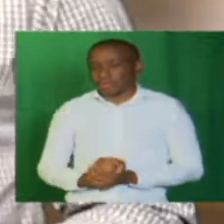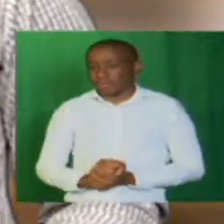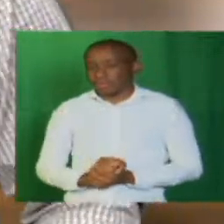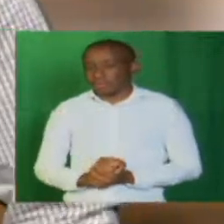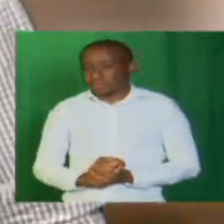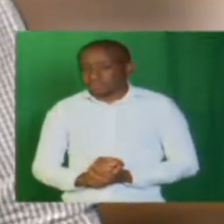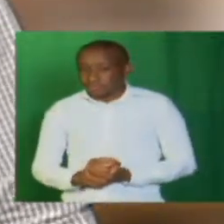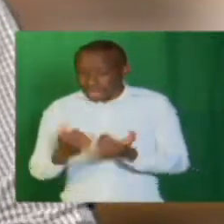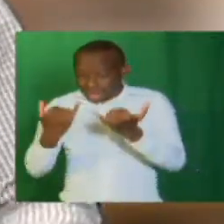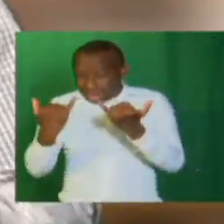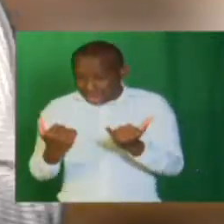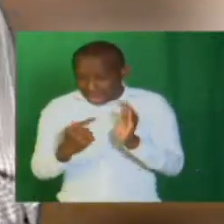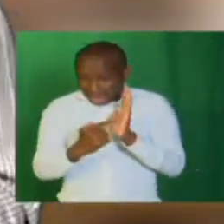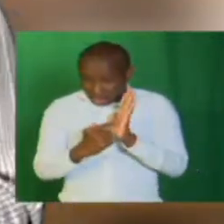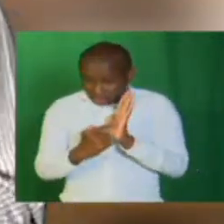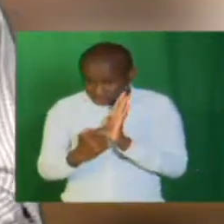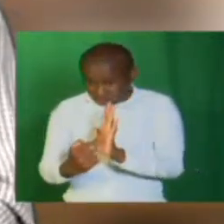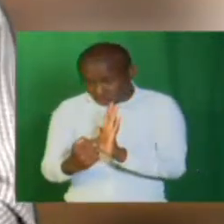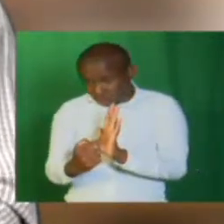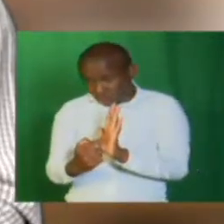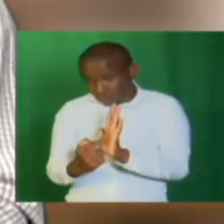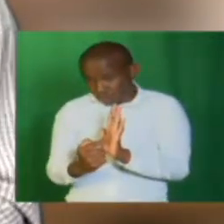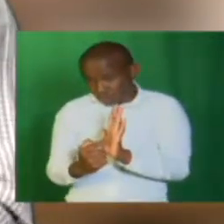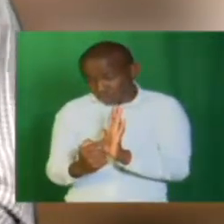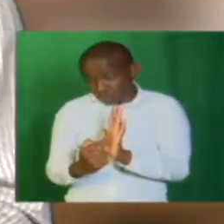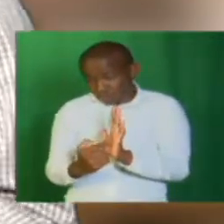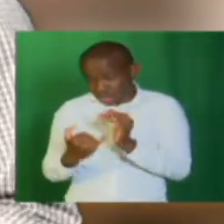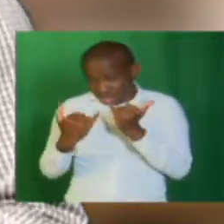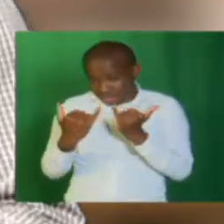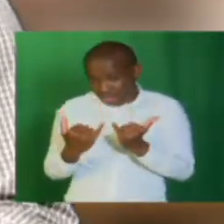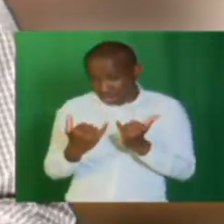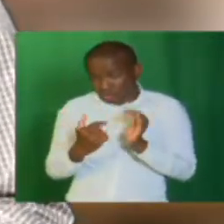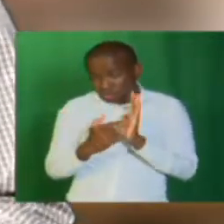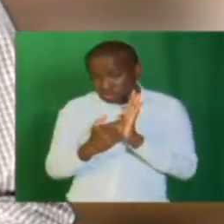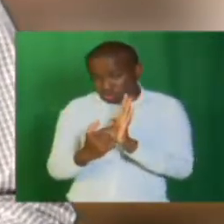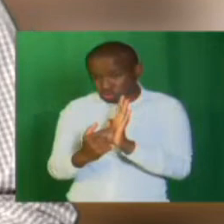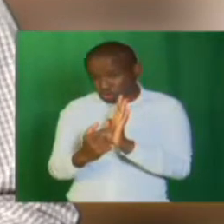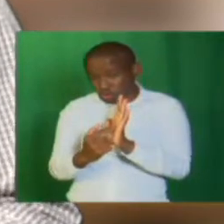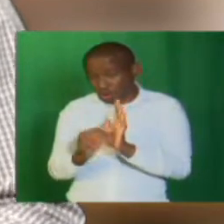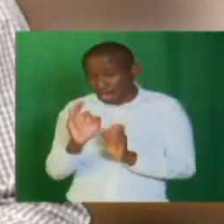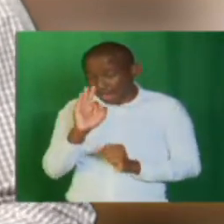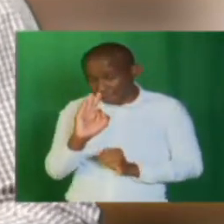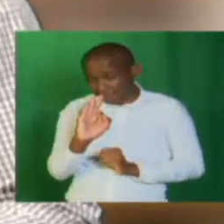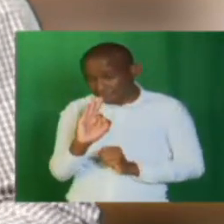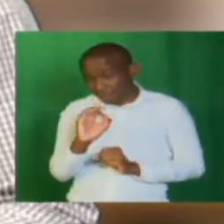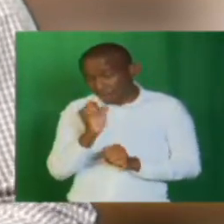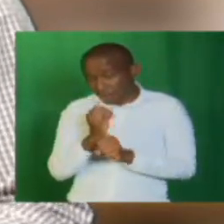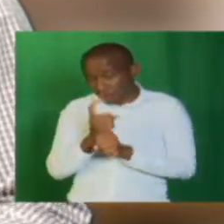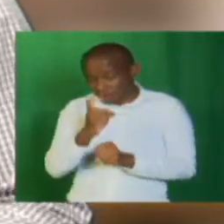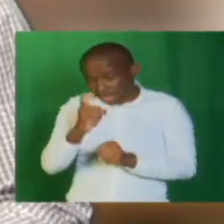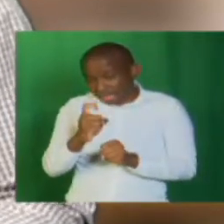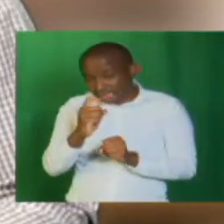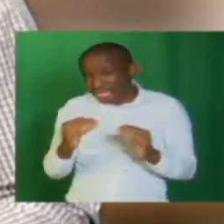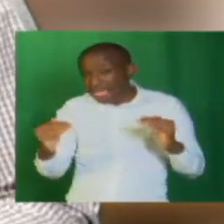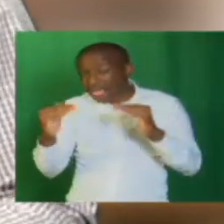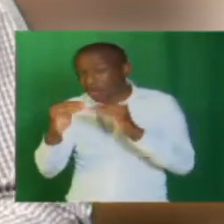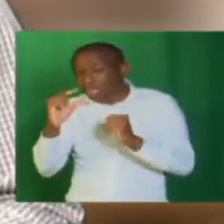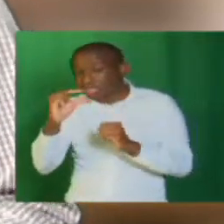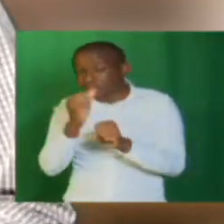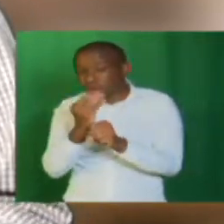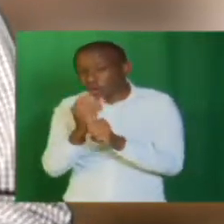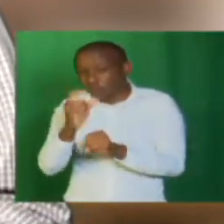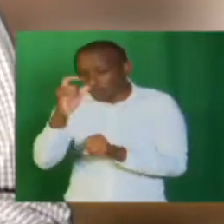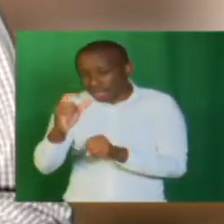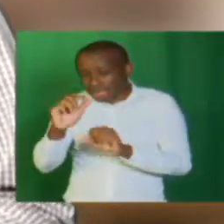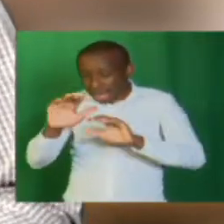show that f of x, meaning this function, the function of f, when you equate it to g of x, it can be written